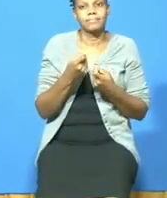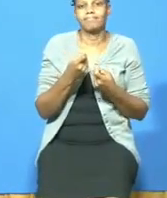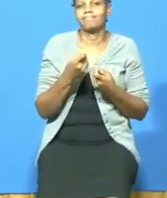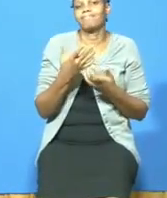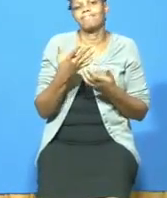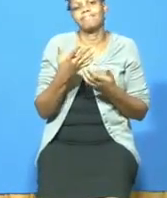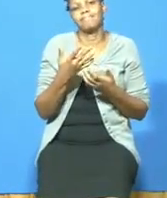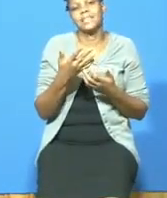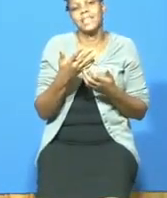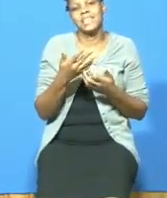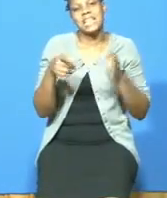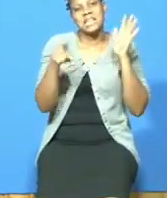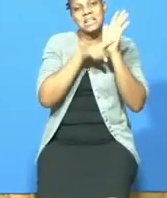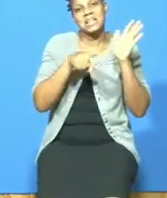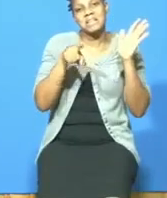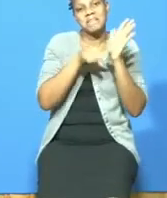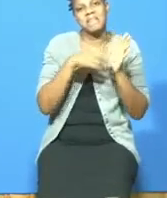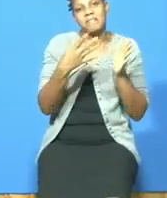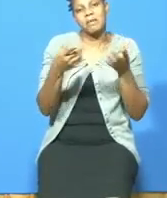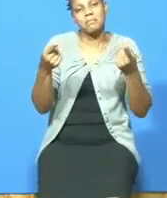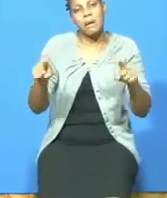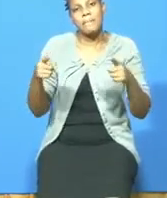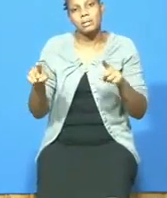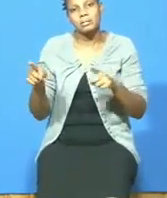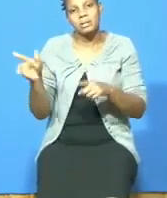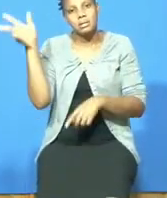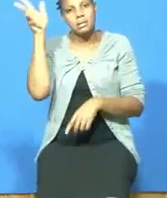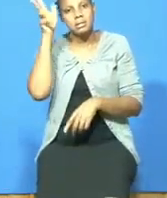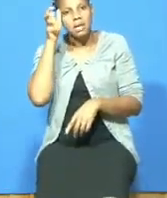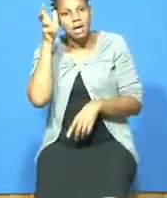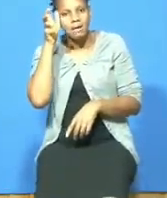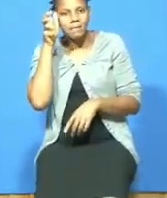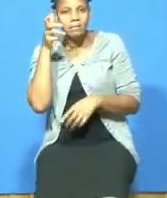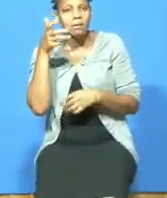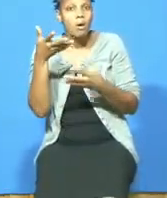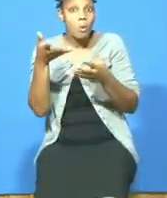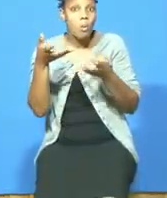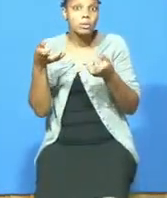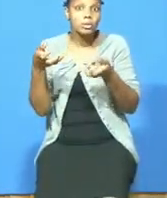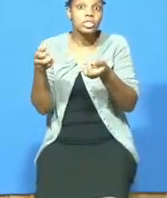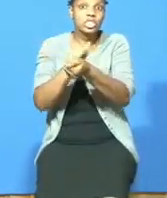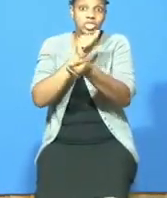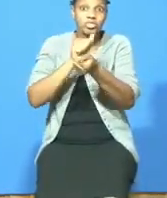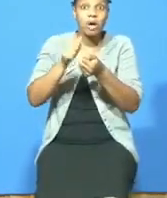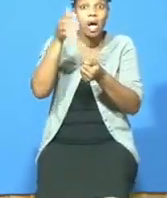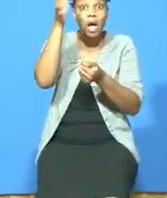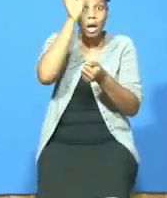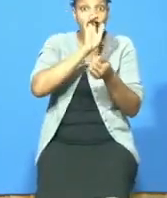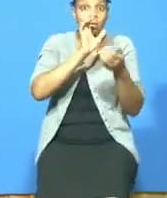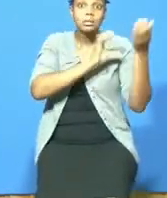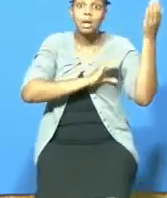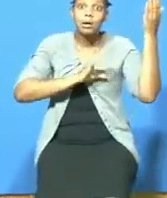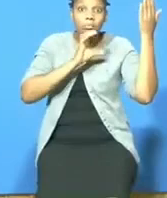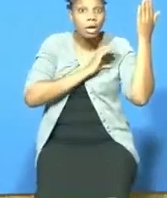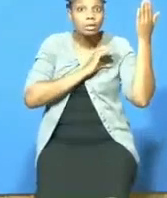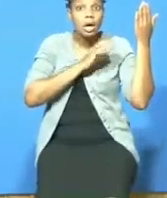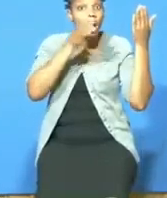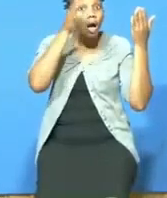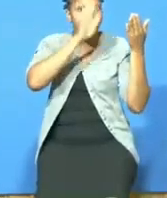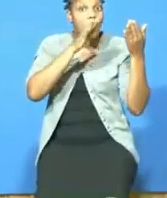things are happening, and the devil is out to destroy God's character and